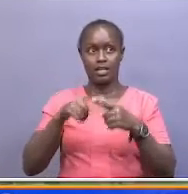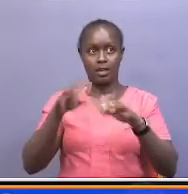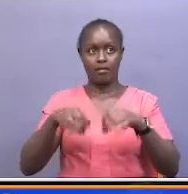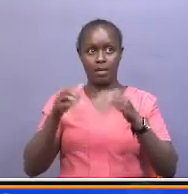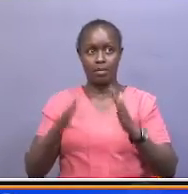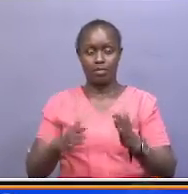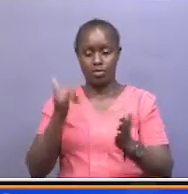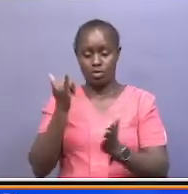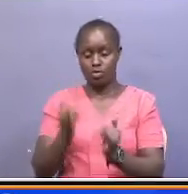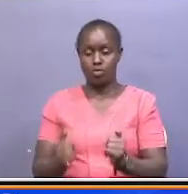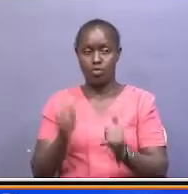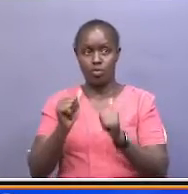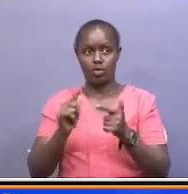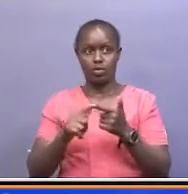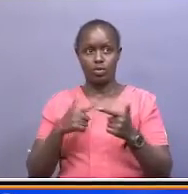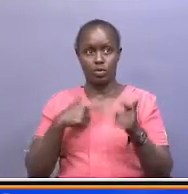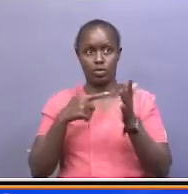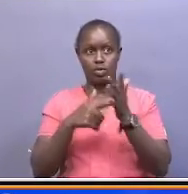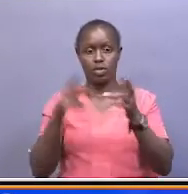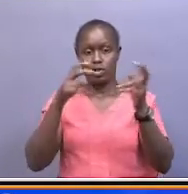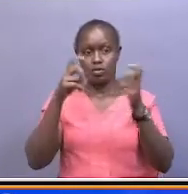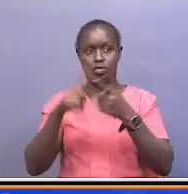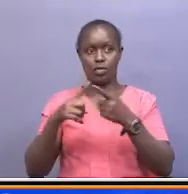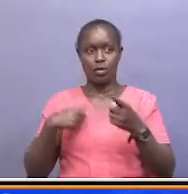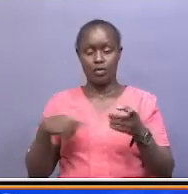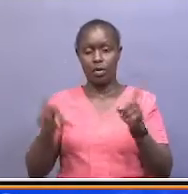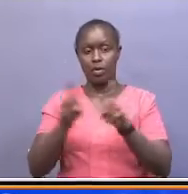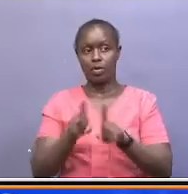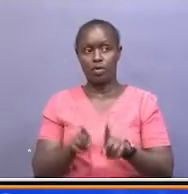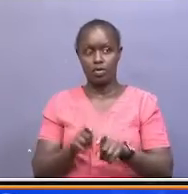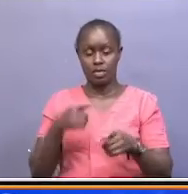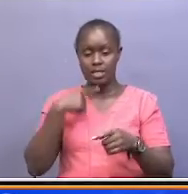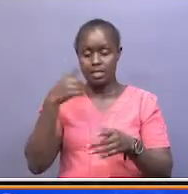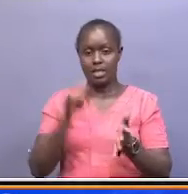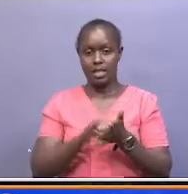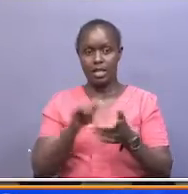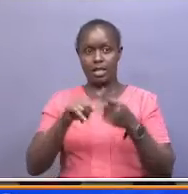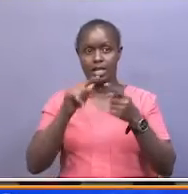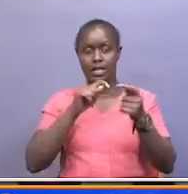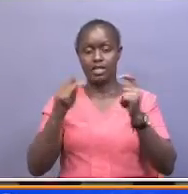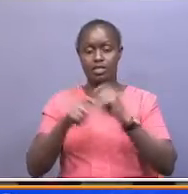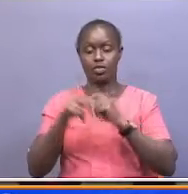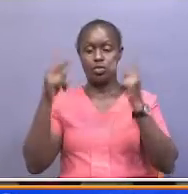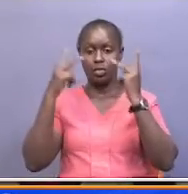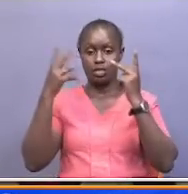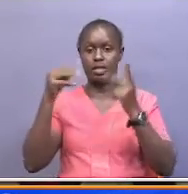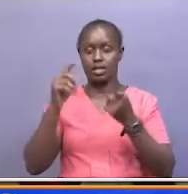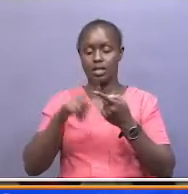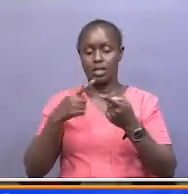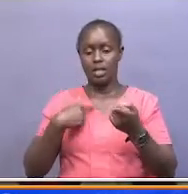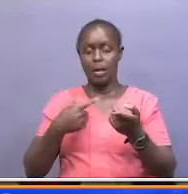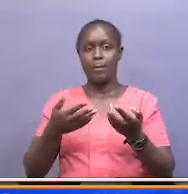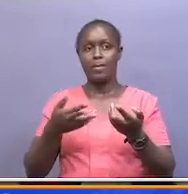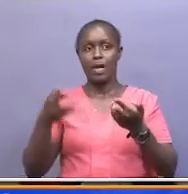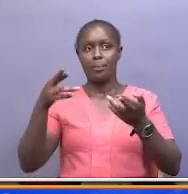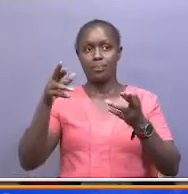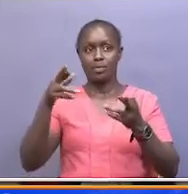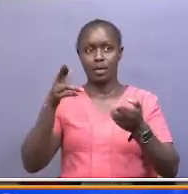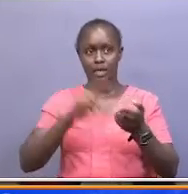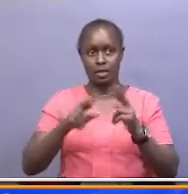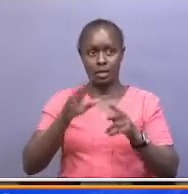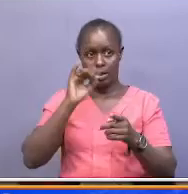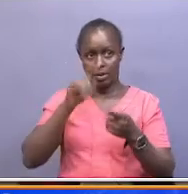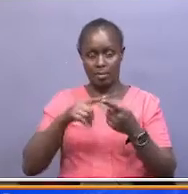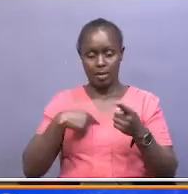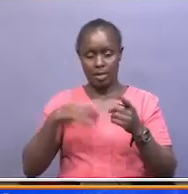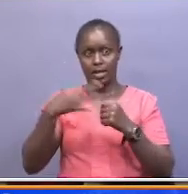venture, which would address the issue of capacity and charges, adding that the transition will see them reduce carbon emissions by over 80%,